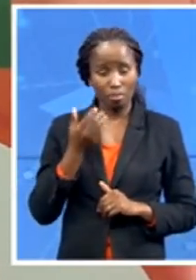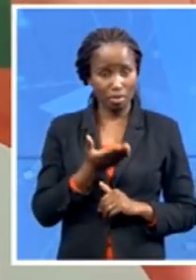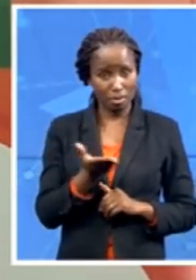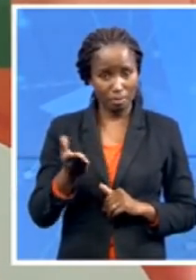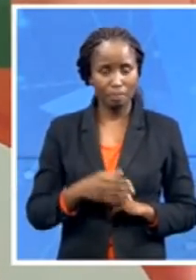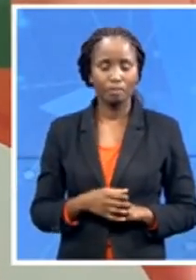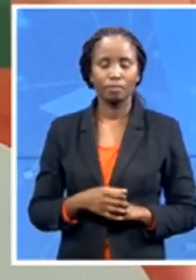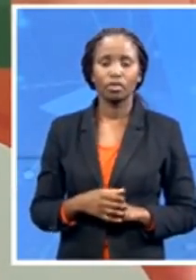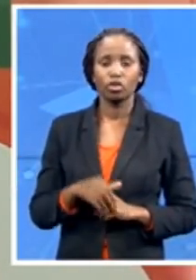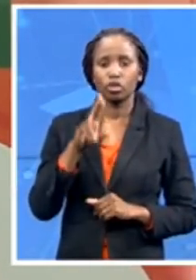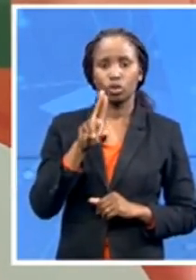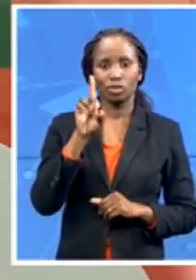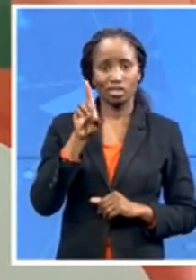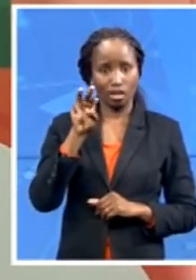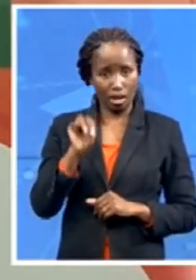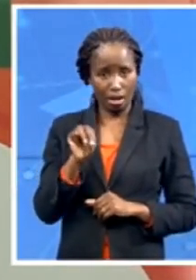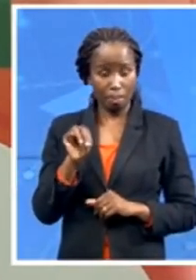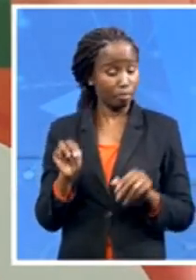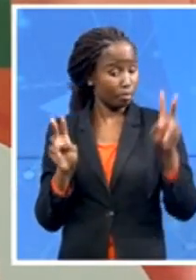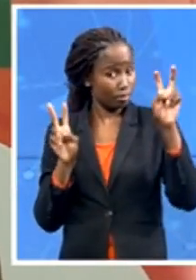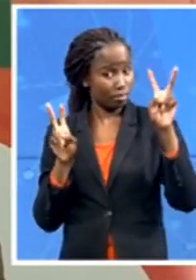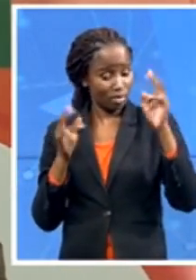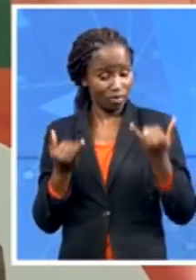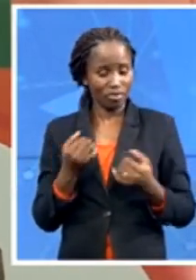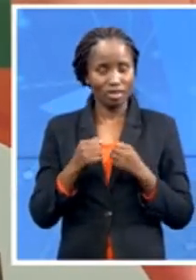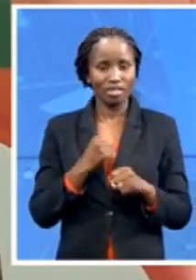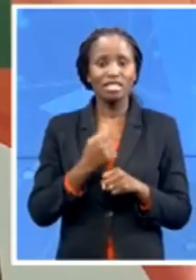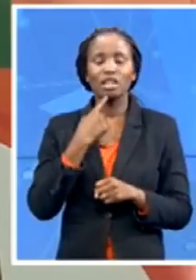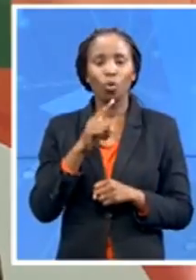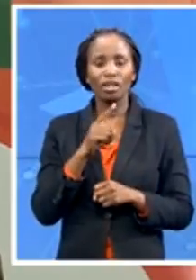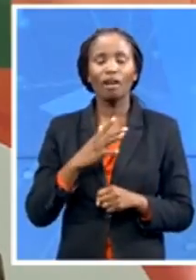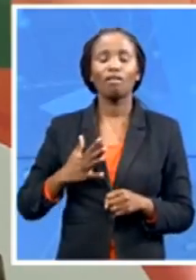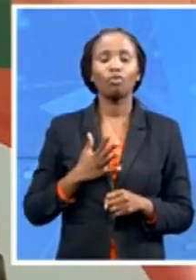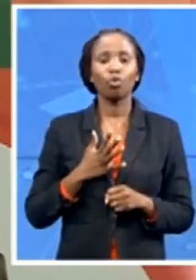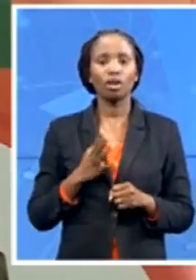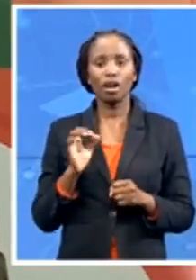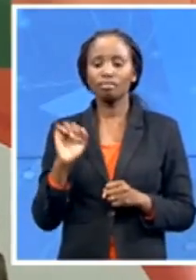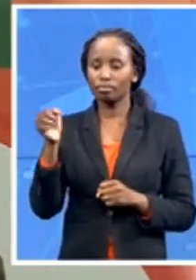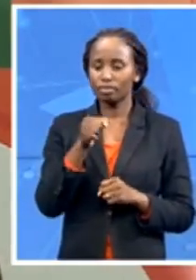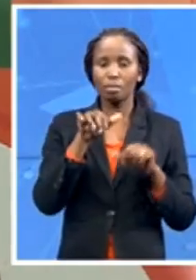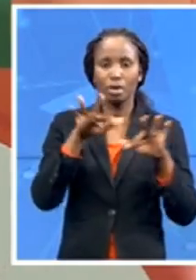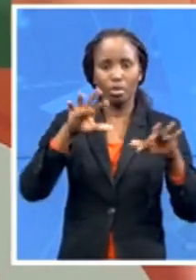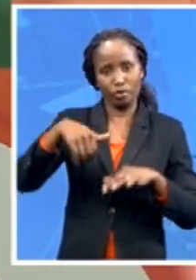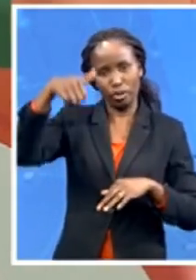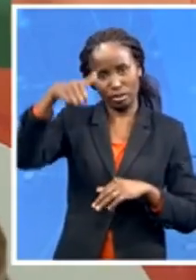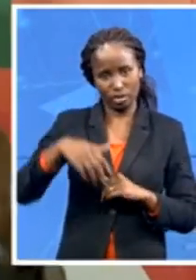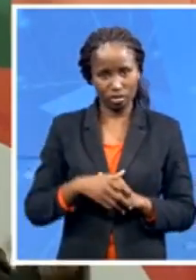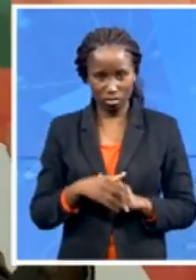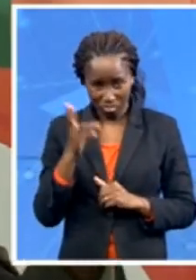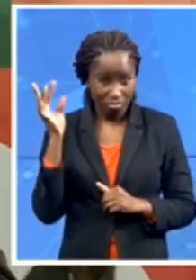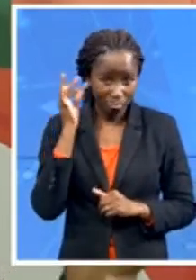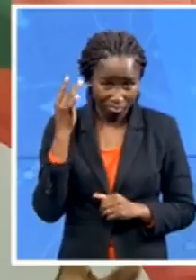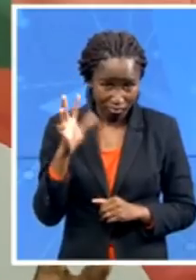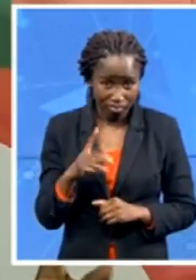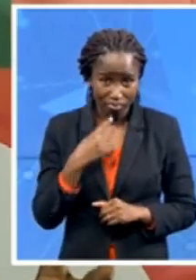year's election is putting people first. I'm sure Nivilu nangokuba intetha yami iqinise